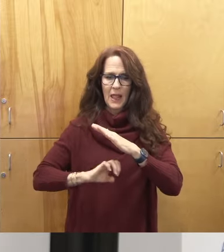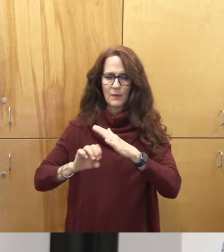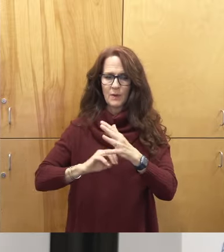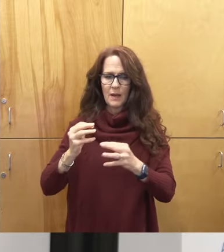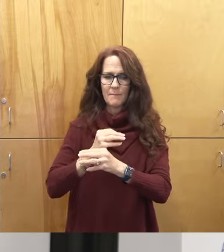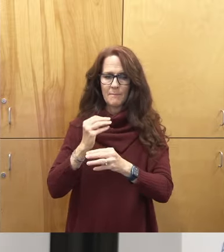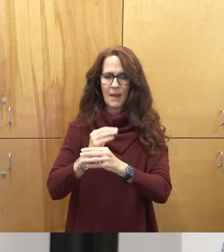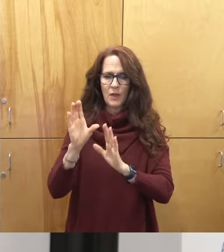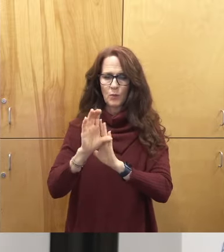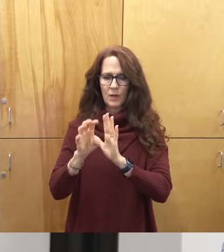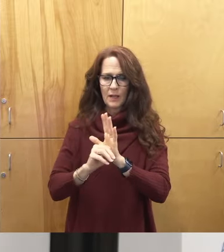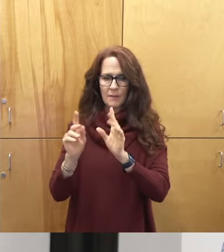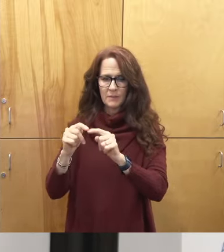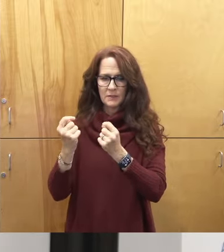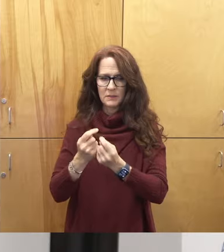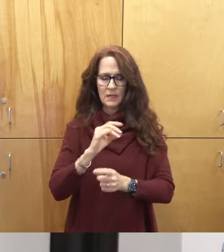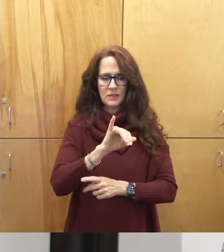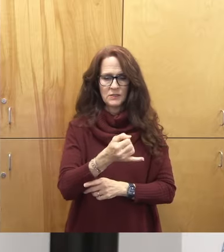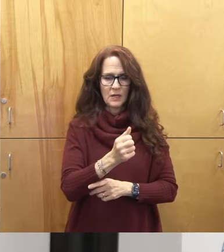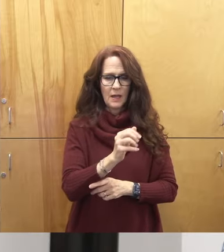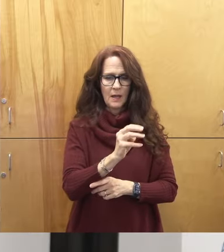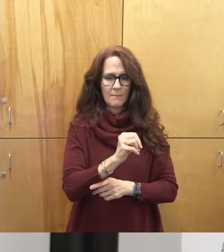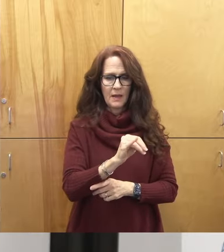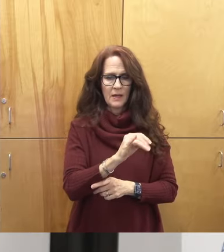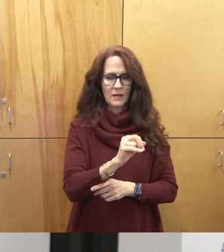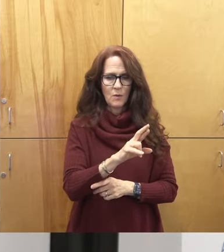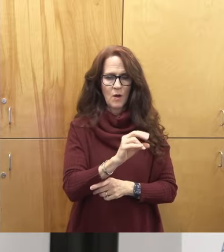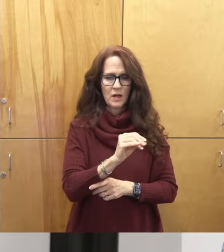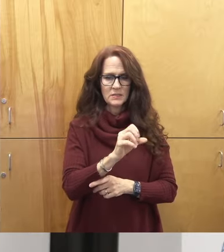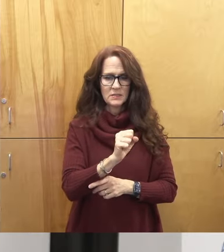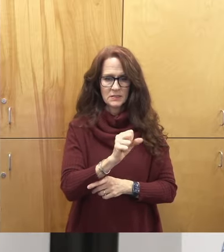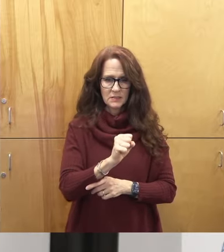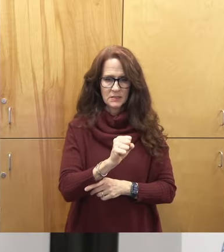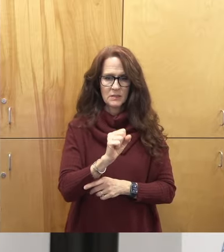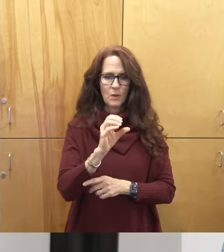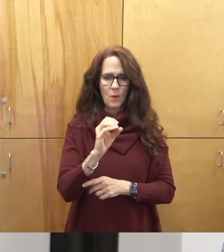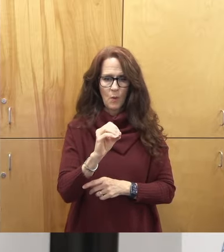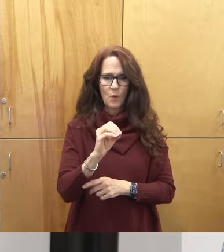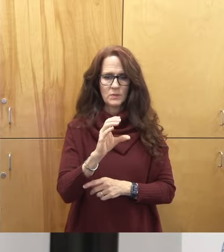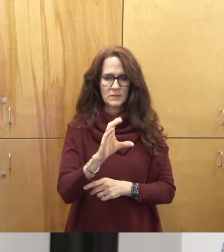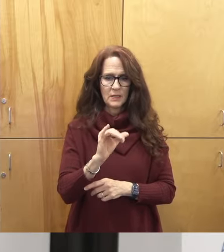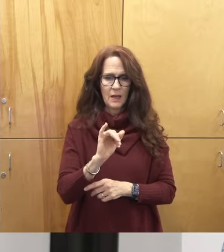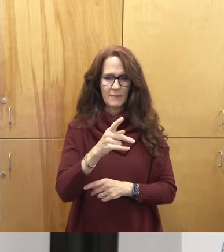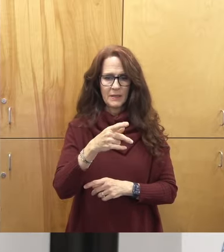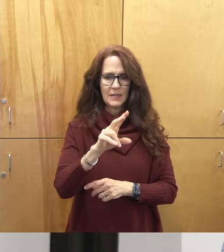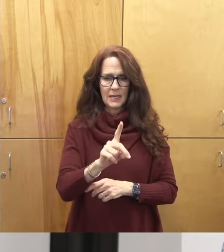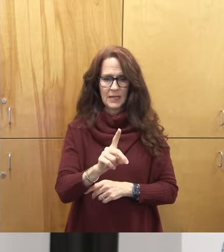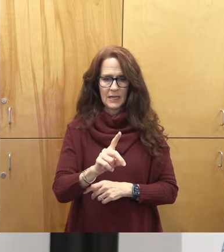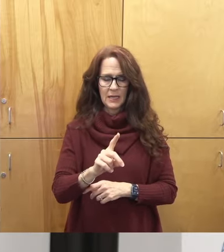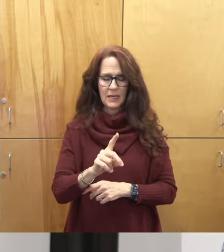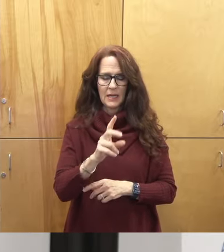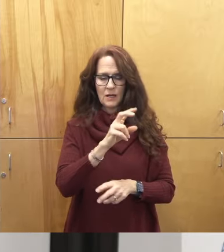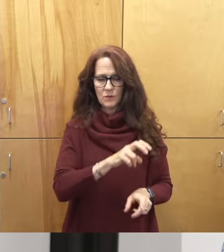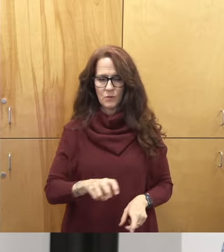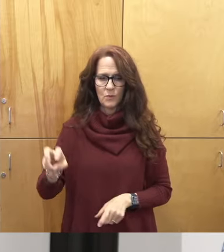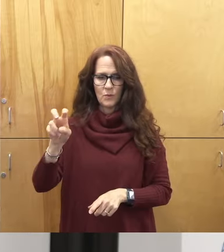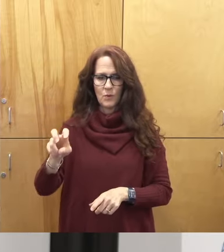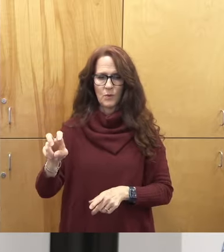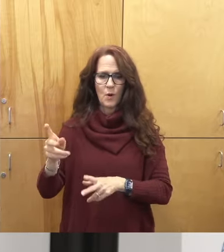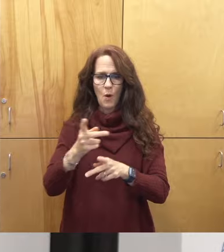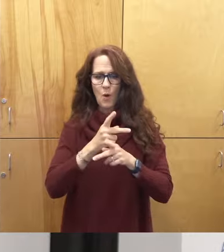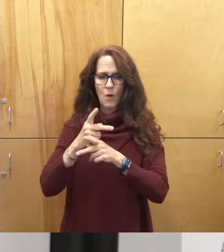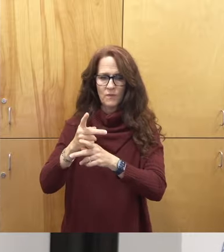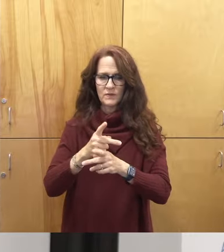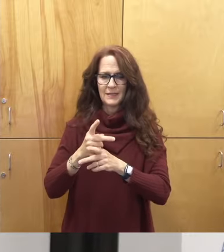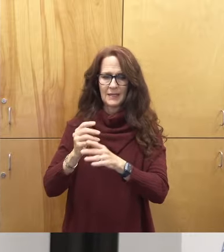team. And Jamaica Ross, teacher on special assignment within OCIPD to program specialist, overseeing our elementary